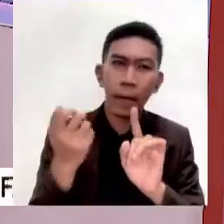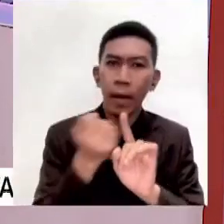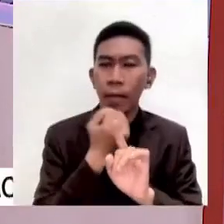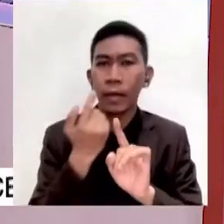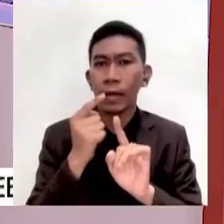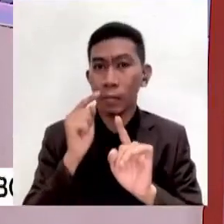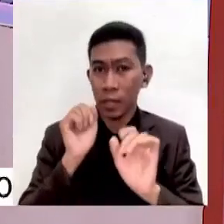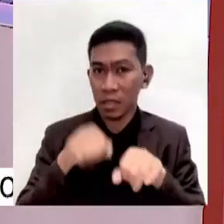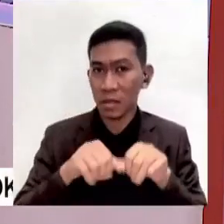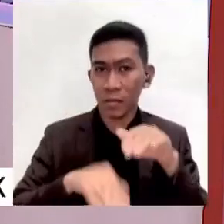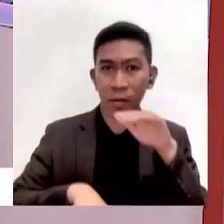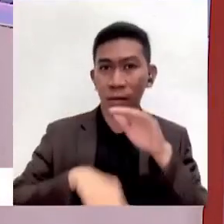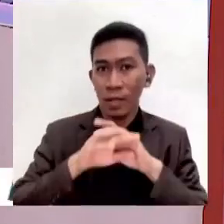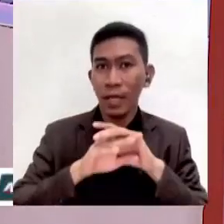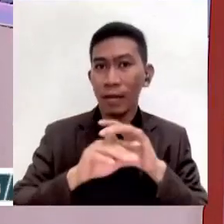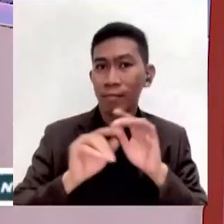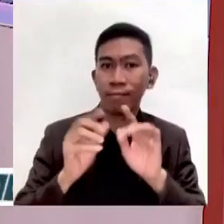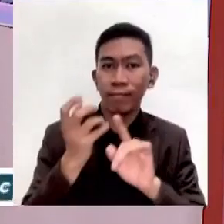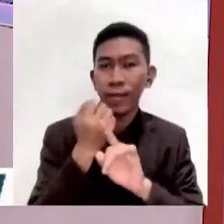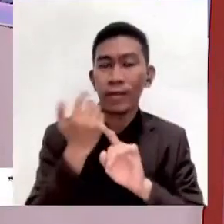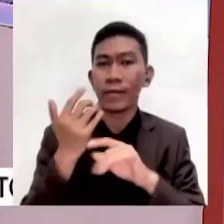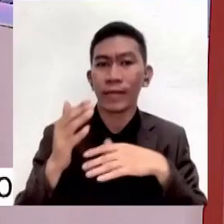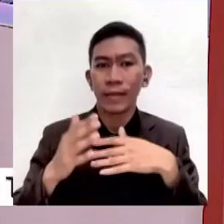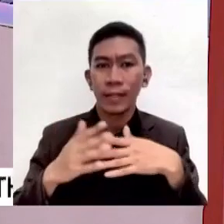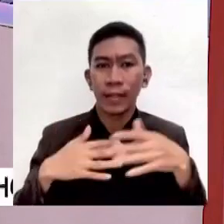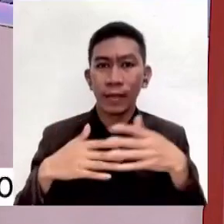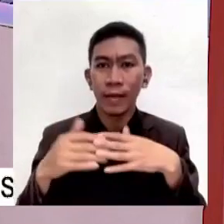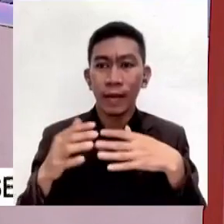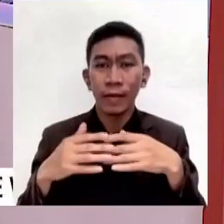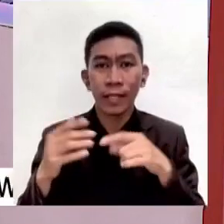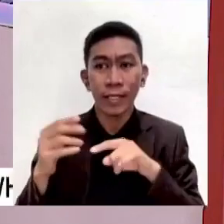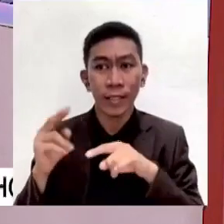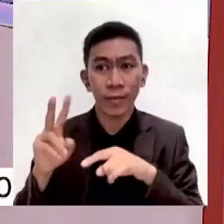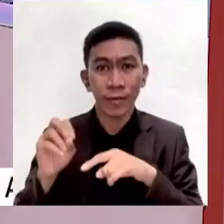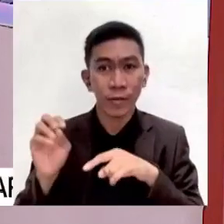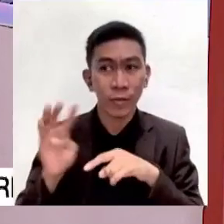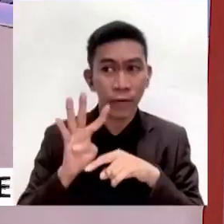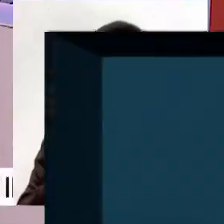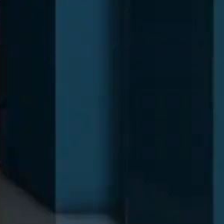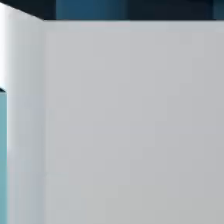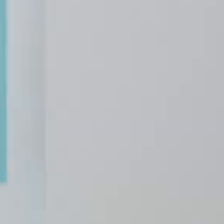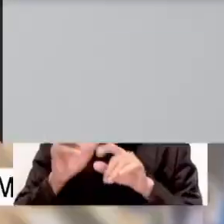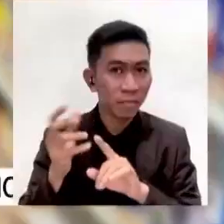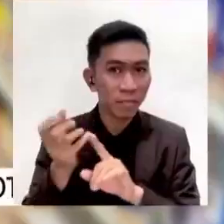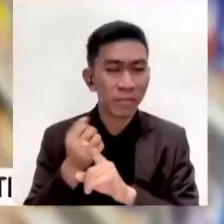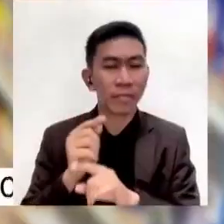range, even just at the high end, by 2024, Lady Vicentro reports.